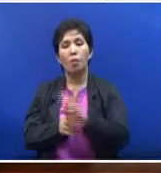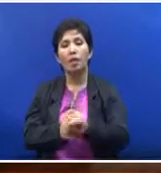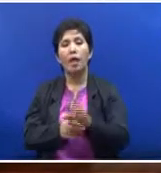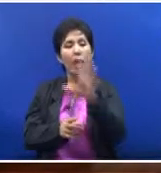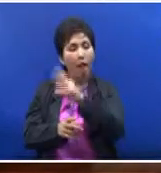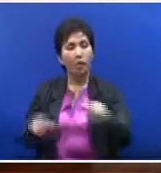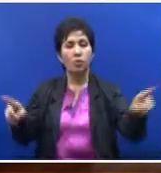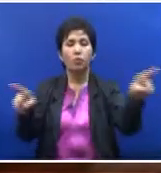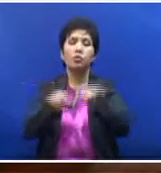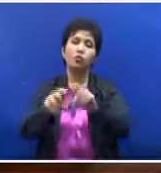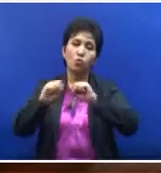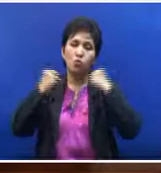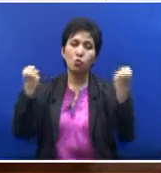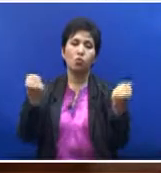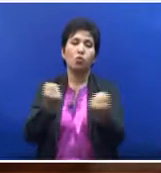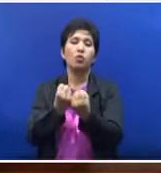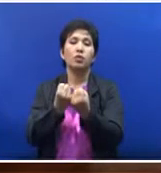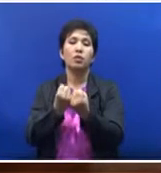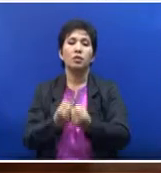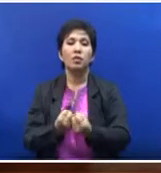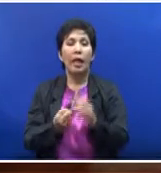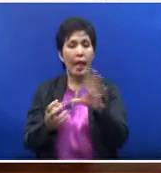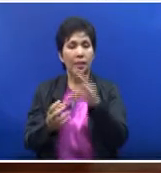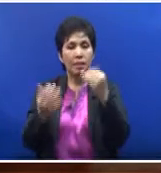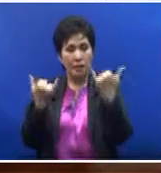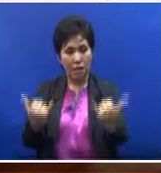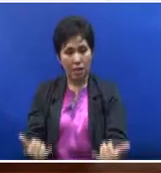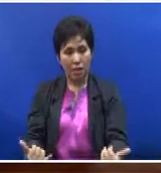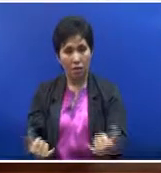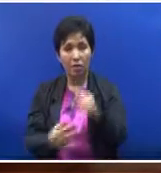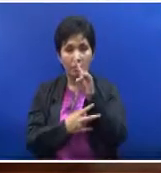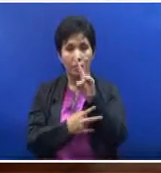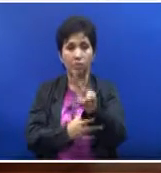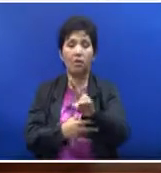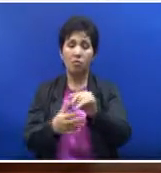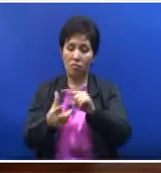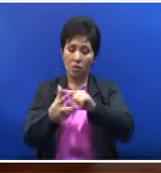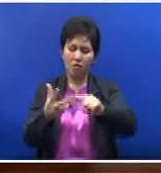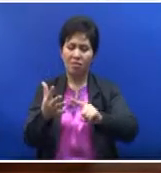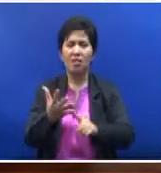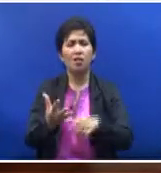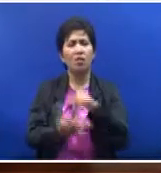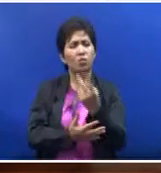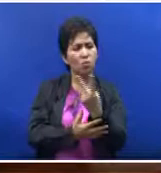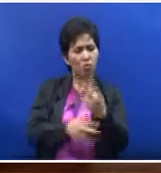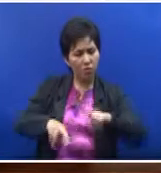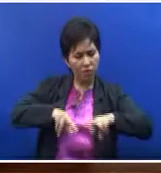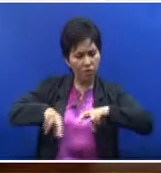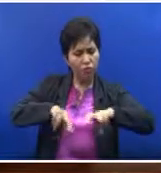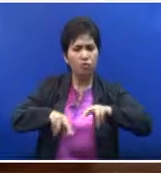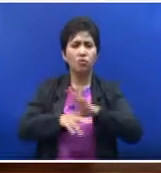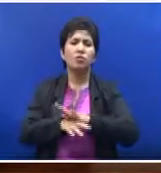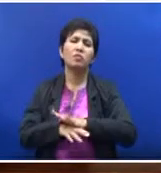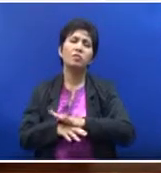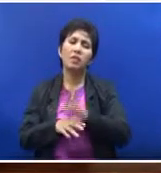and also sociological method. Okay, now let us see within these two research, okay, the